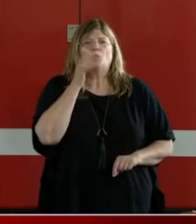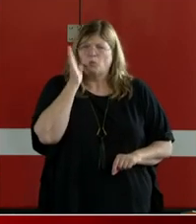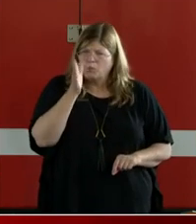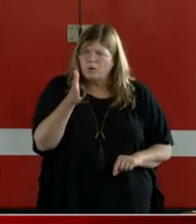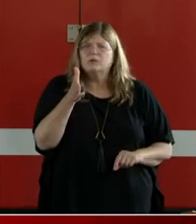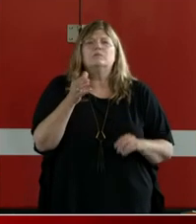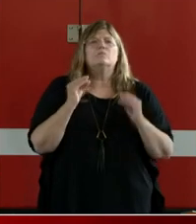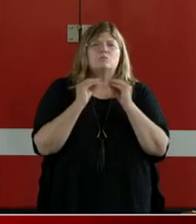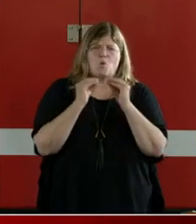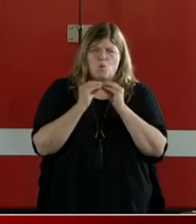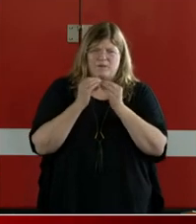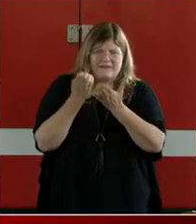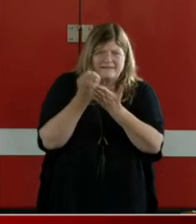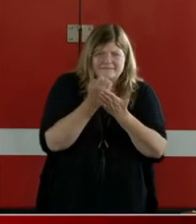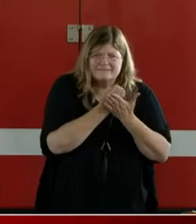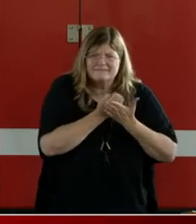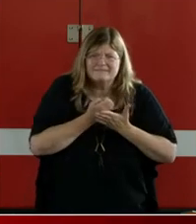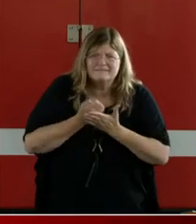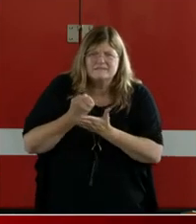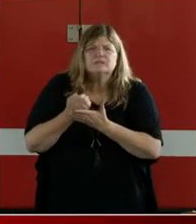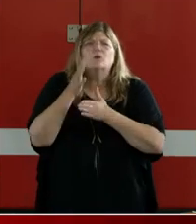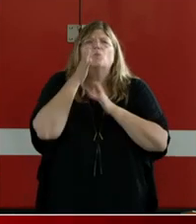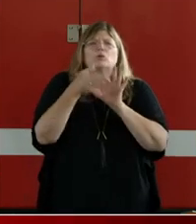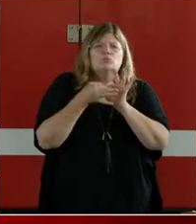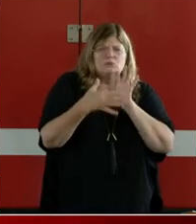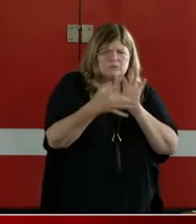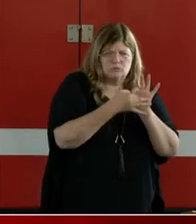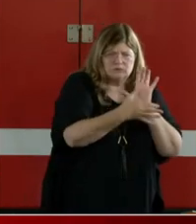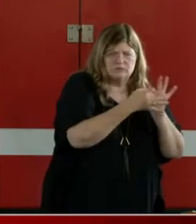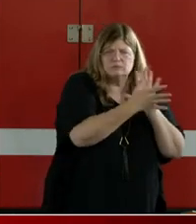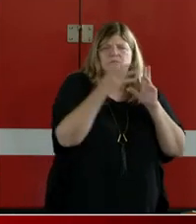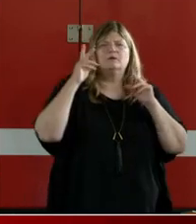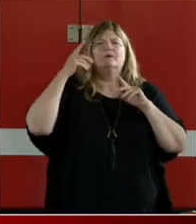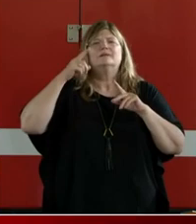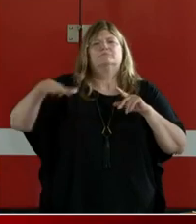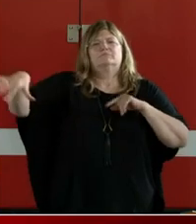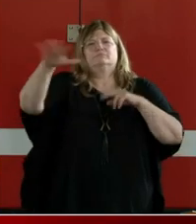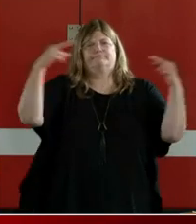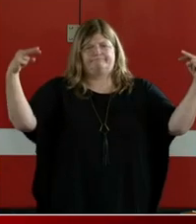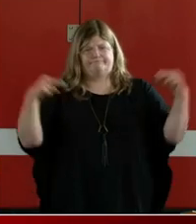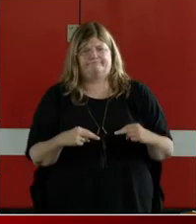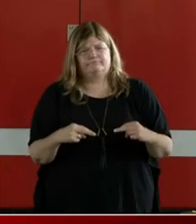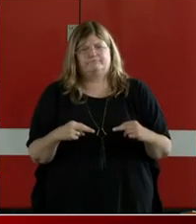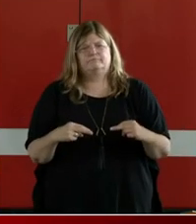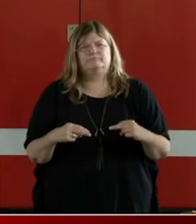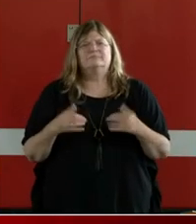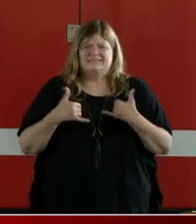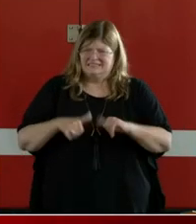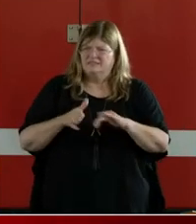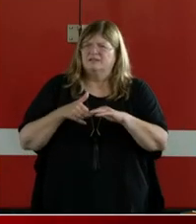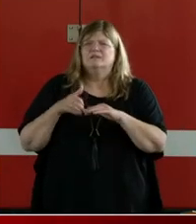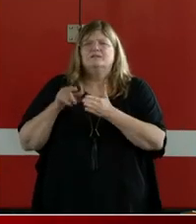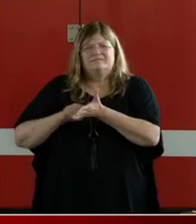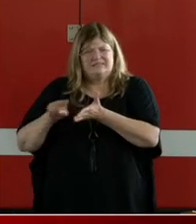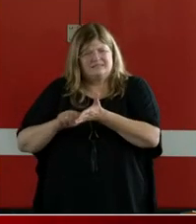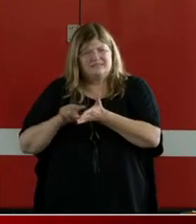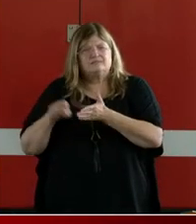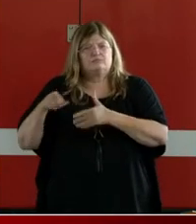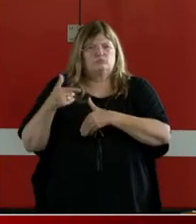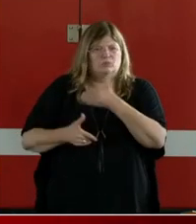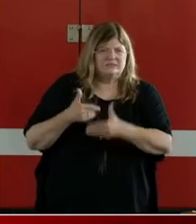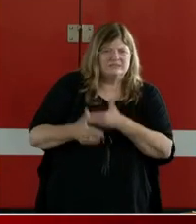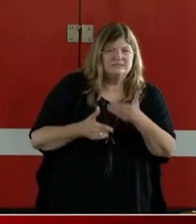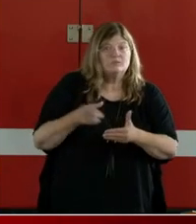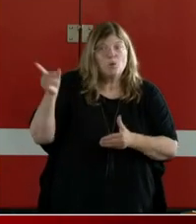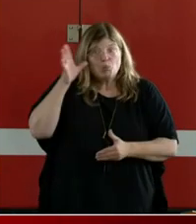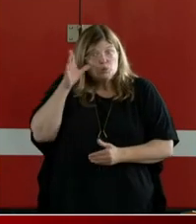could come out, including video. So we're going to follow the investigative process. Will you release the police body-worn